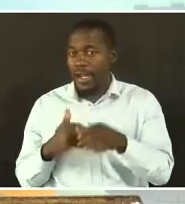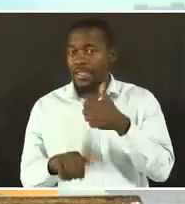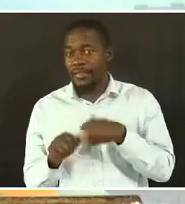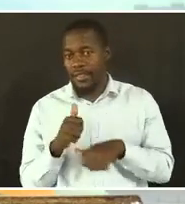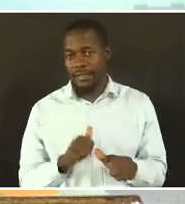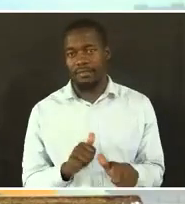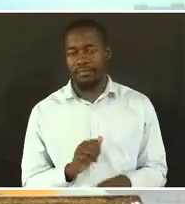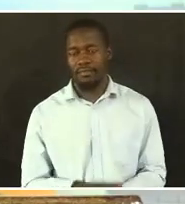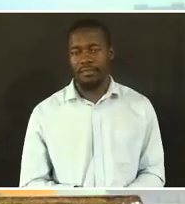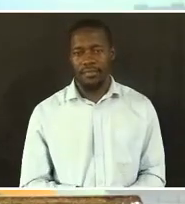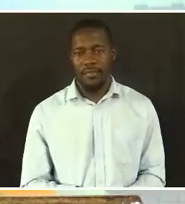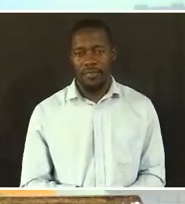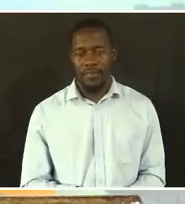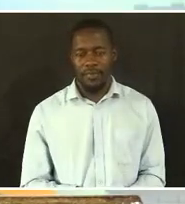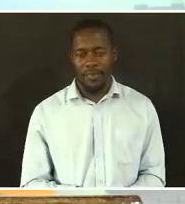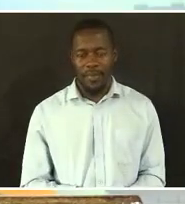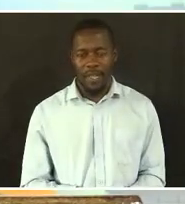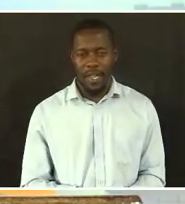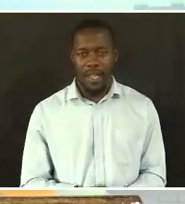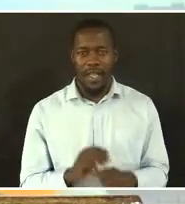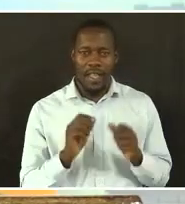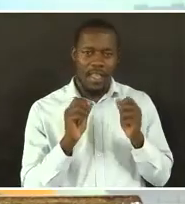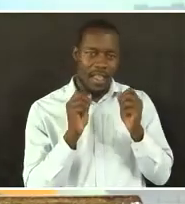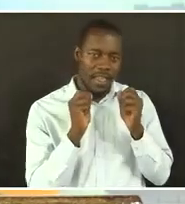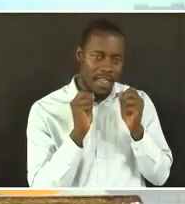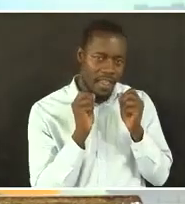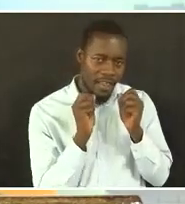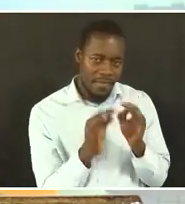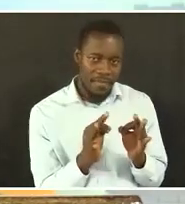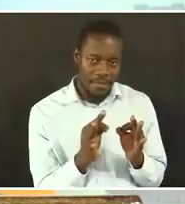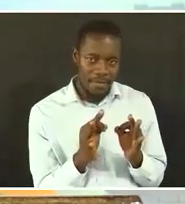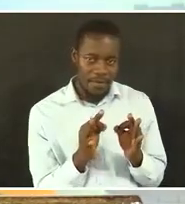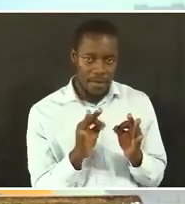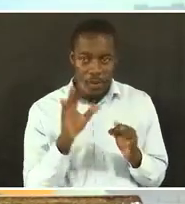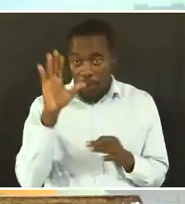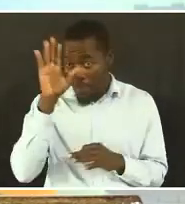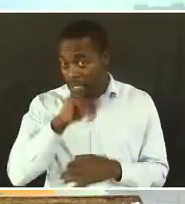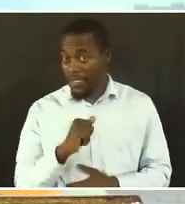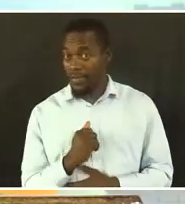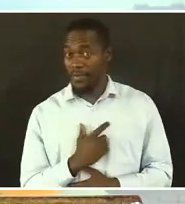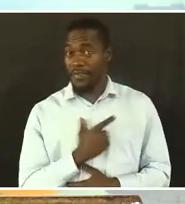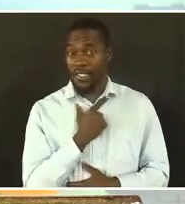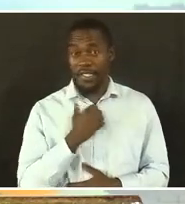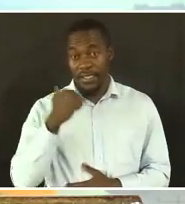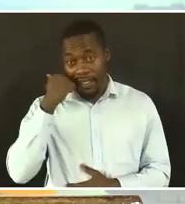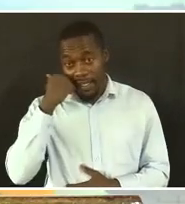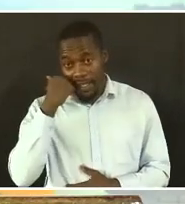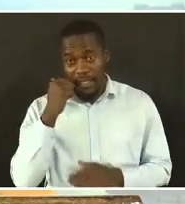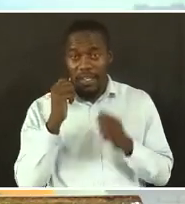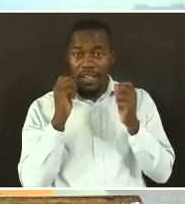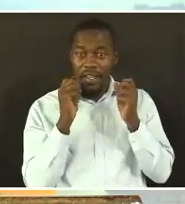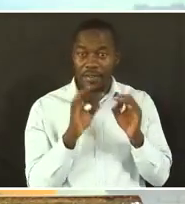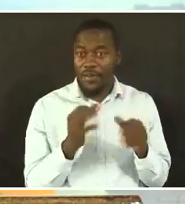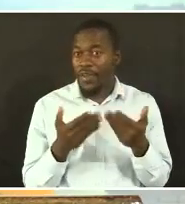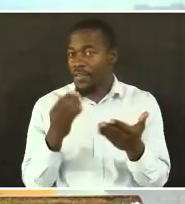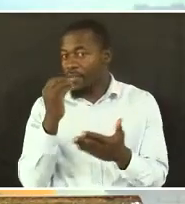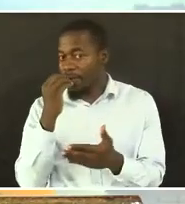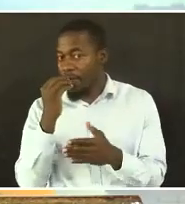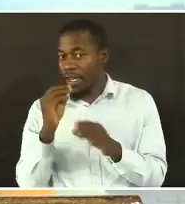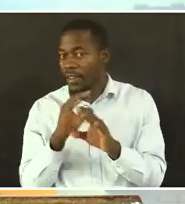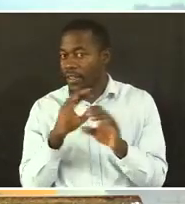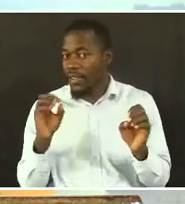The contrary is, if you do not visit the sick, if you do not feed the hungry, you are on the other